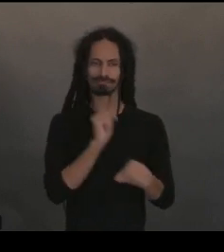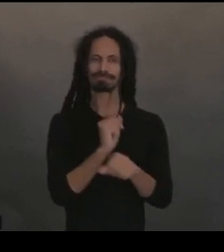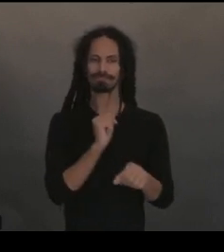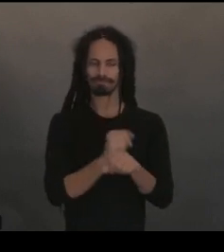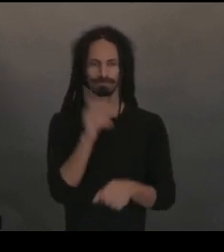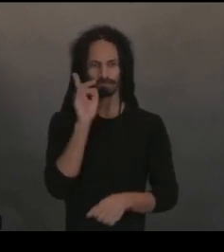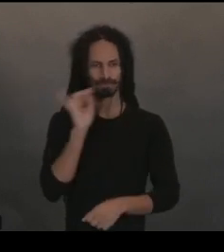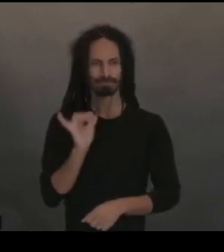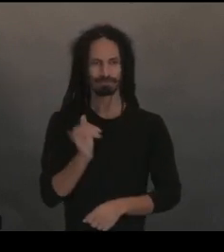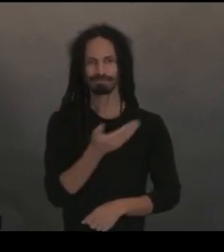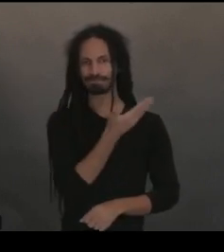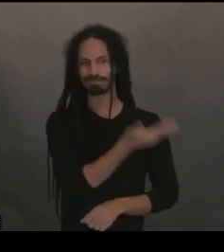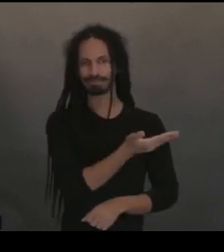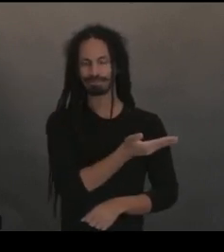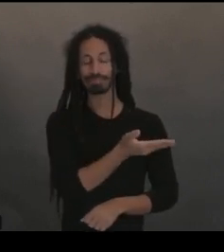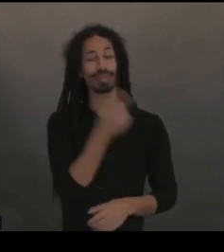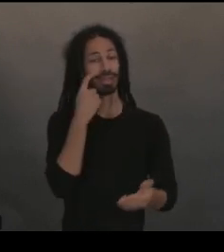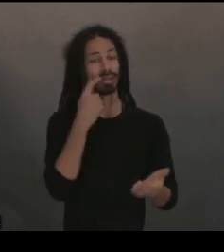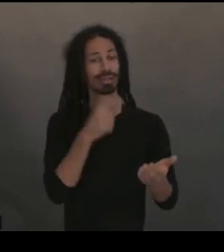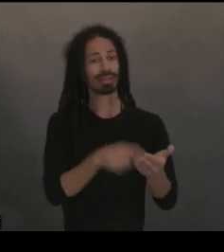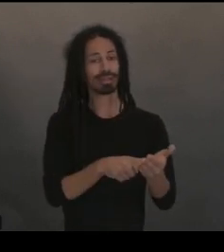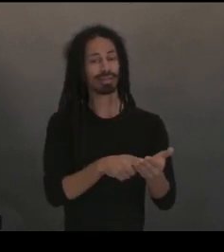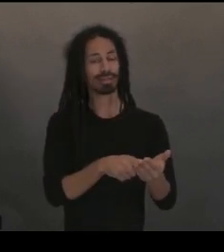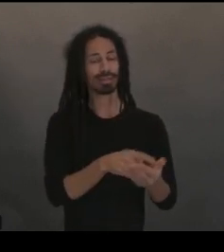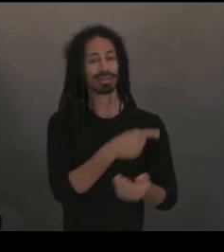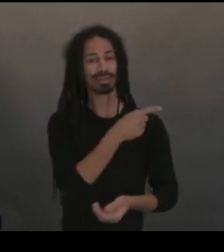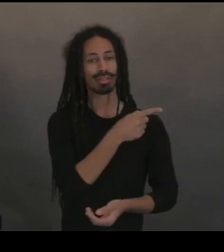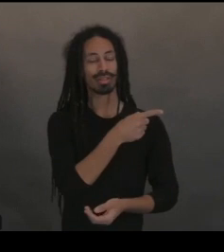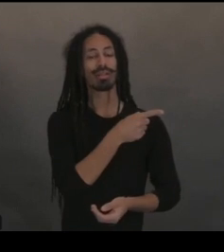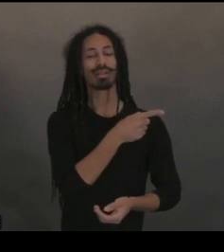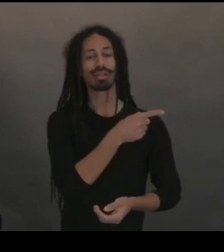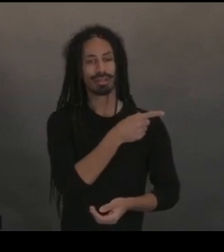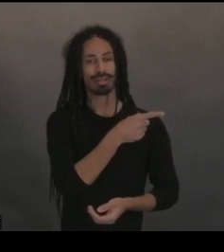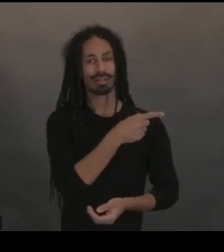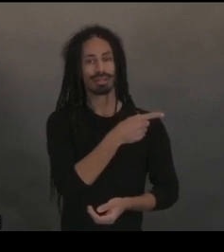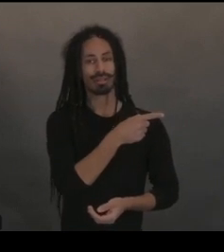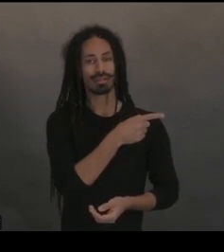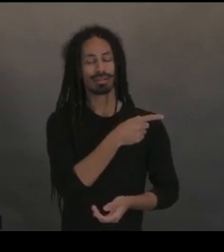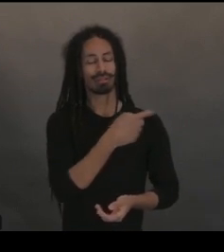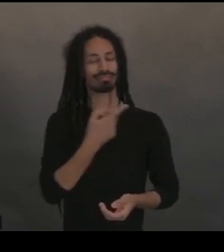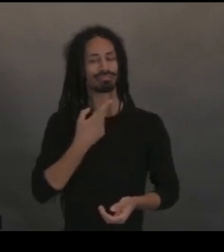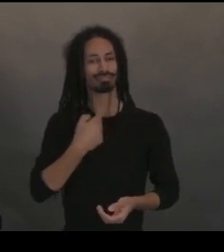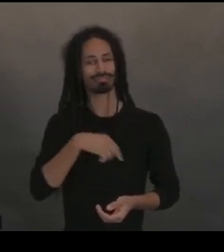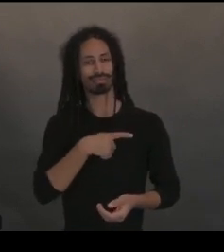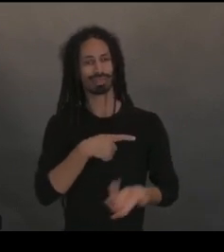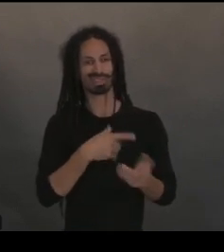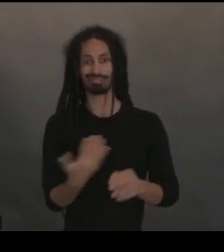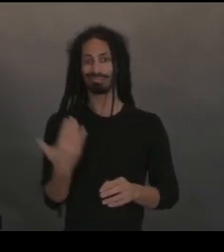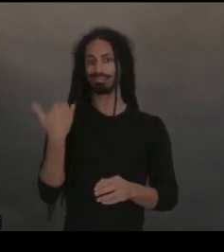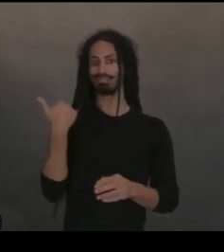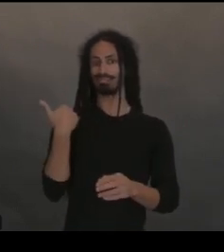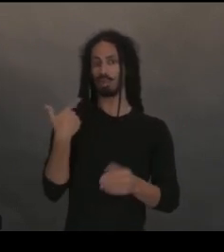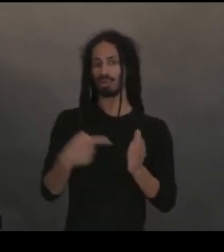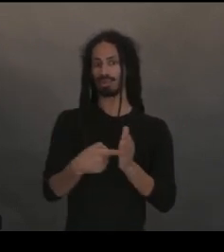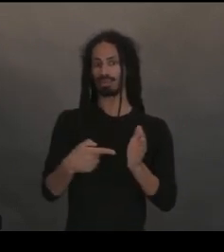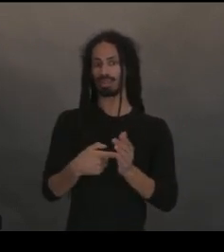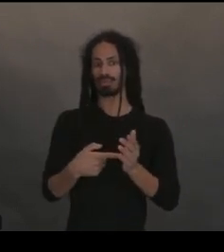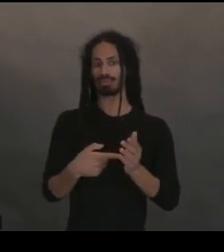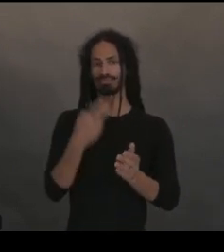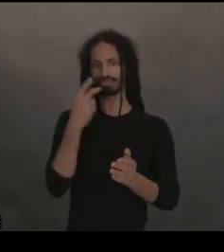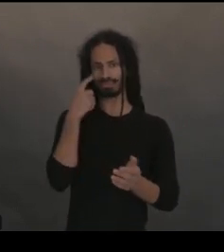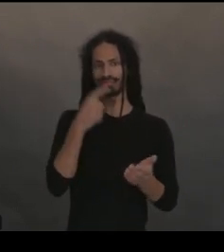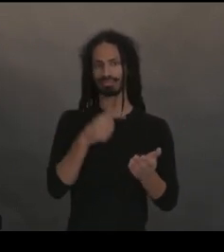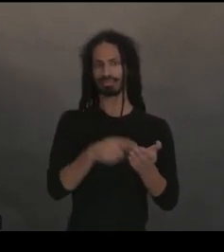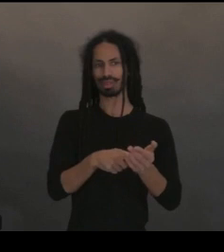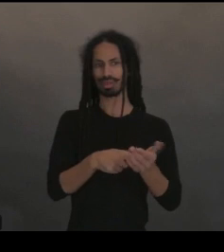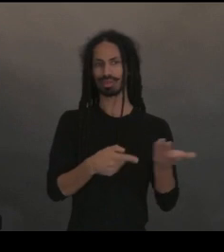list. Notice that while we were in the previous example had the web article first,